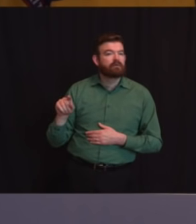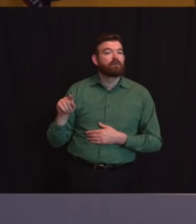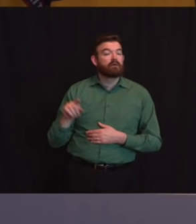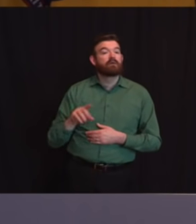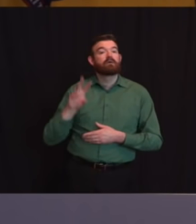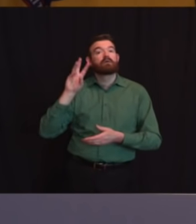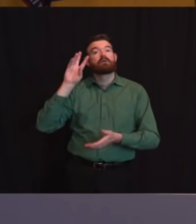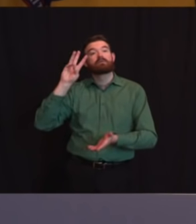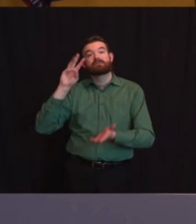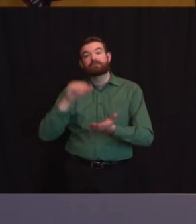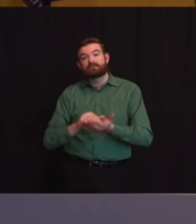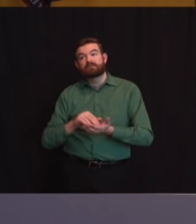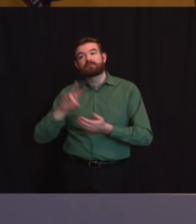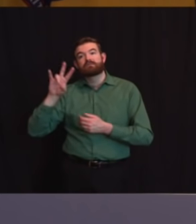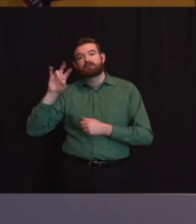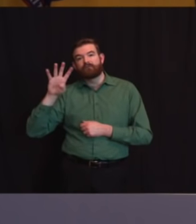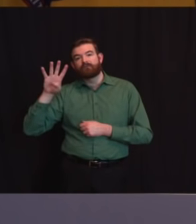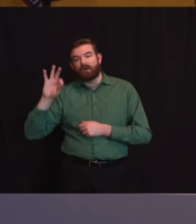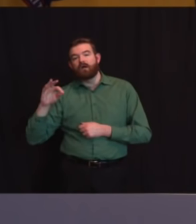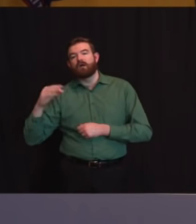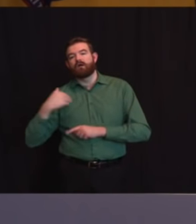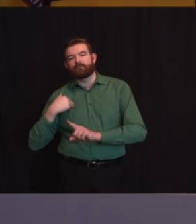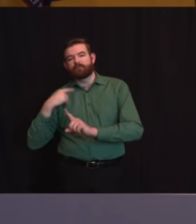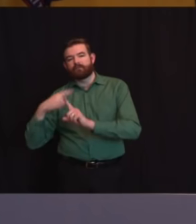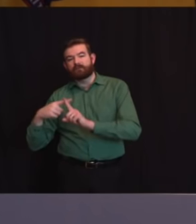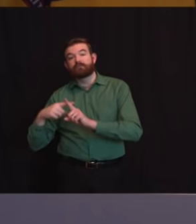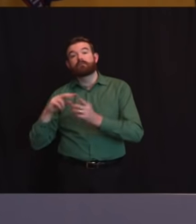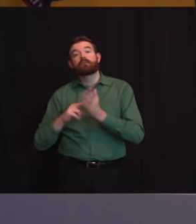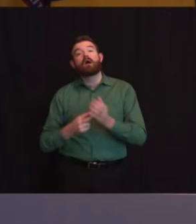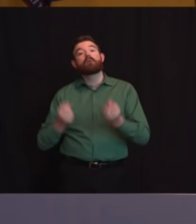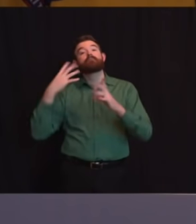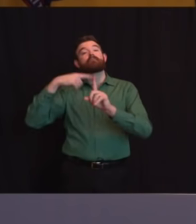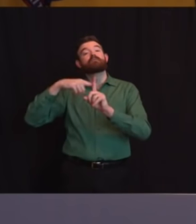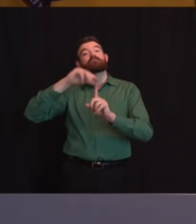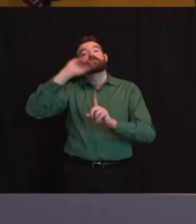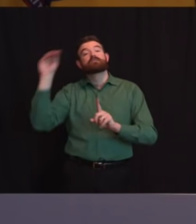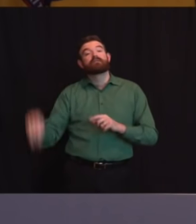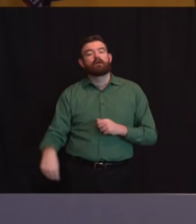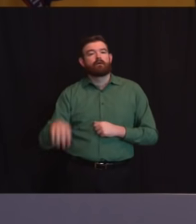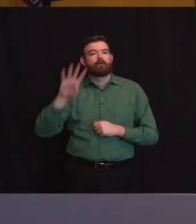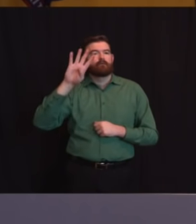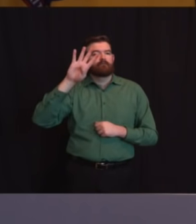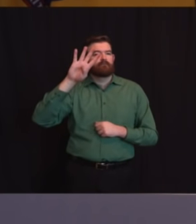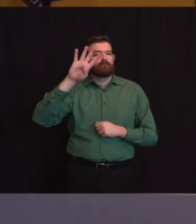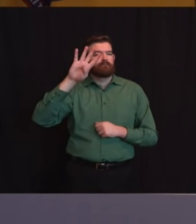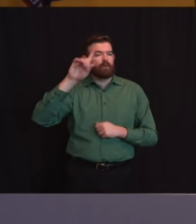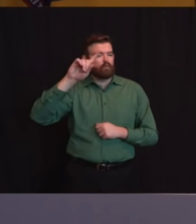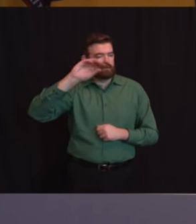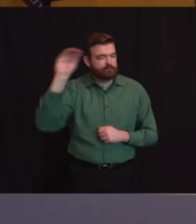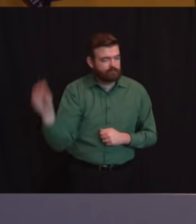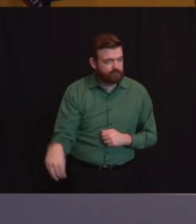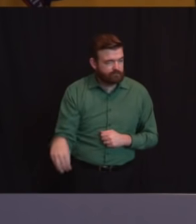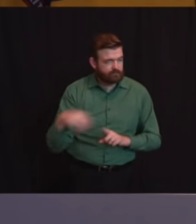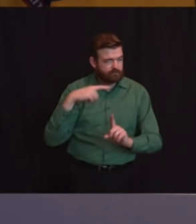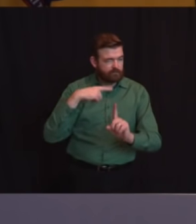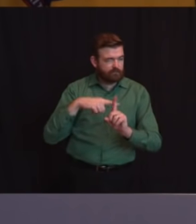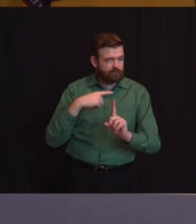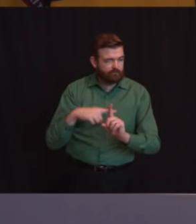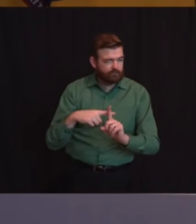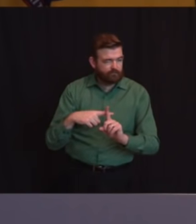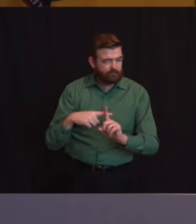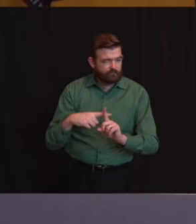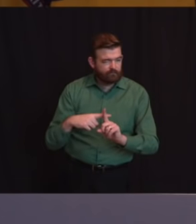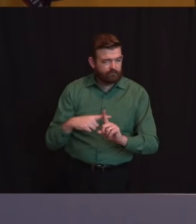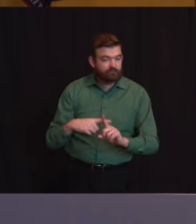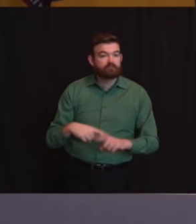6,749 positive, for a positivity rate of 40.9%. That concludes my daily report